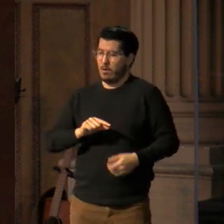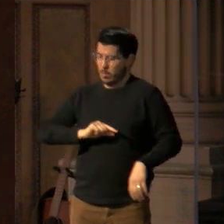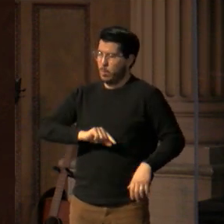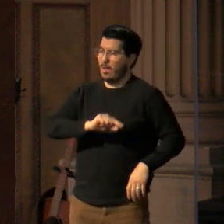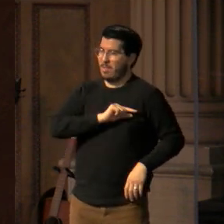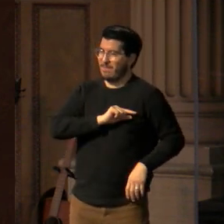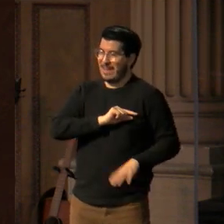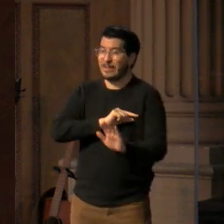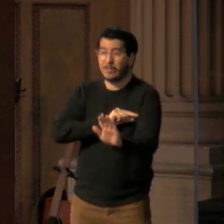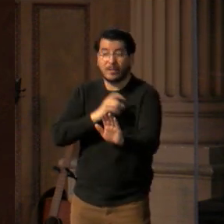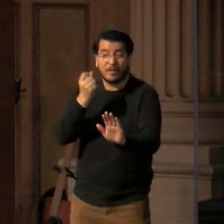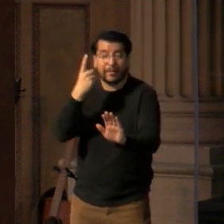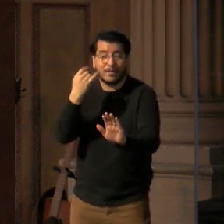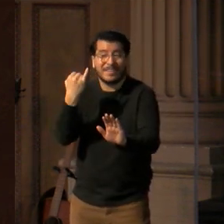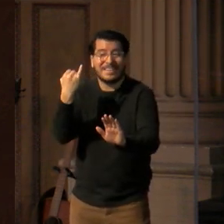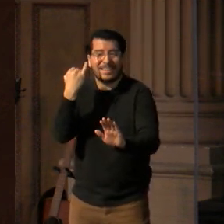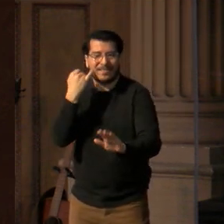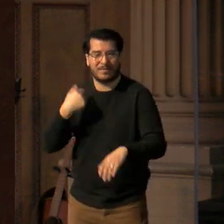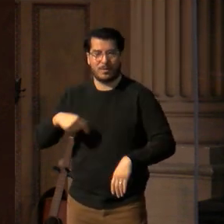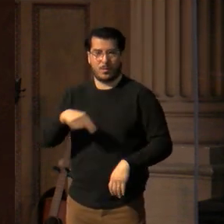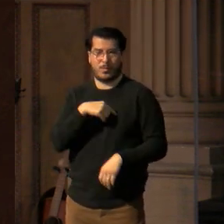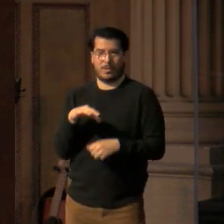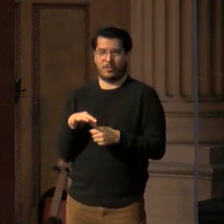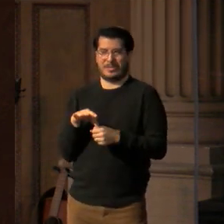if we are spiritual.